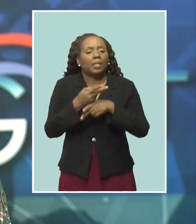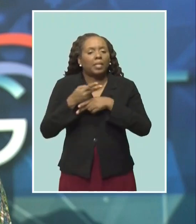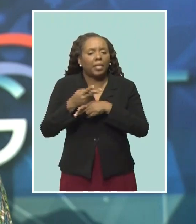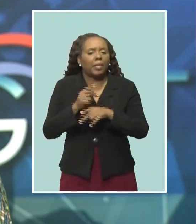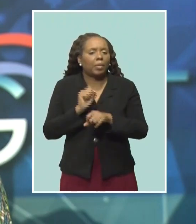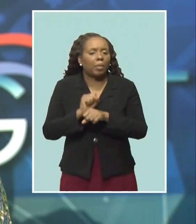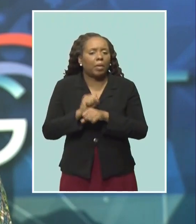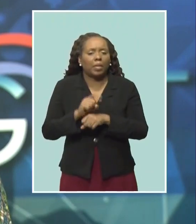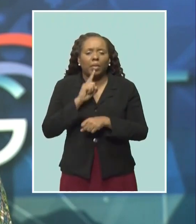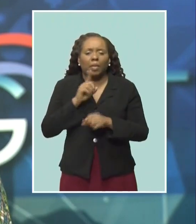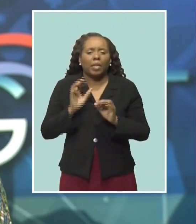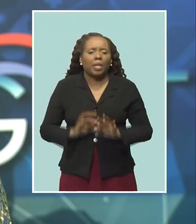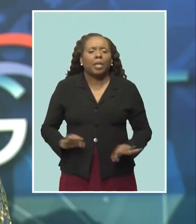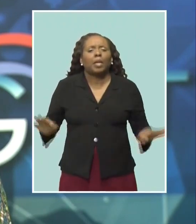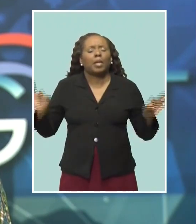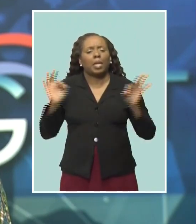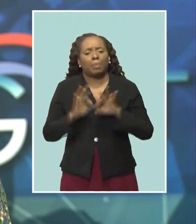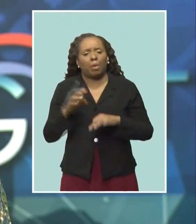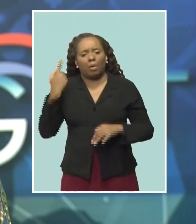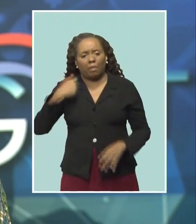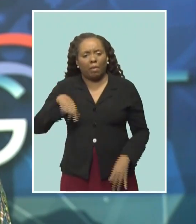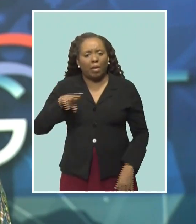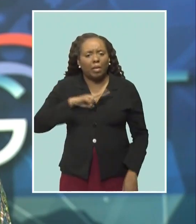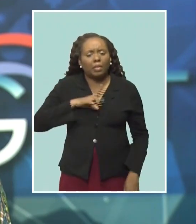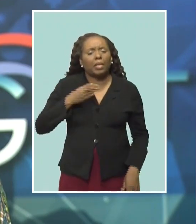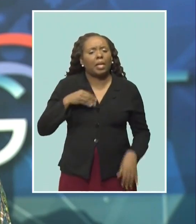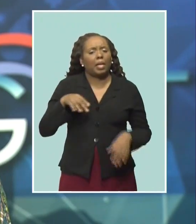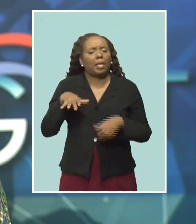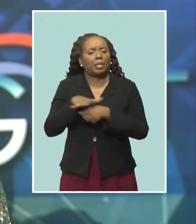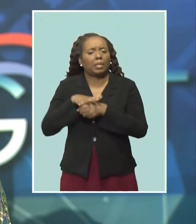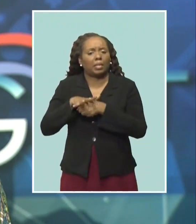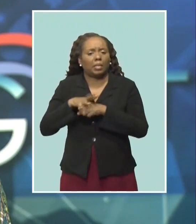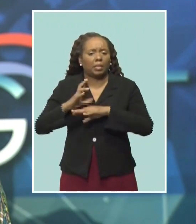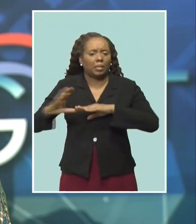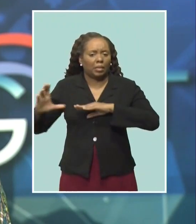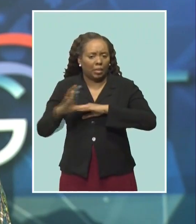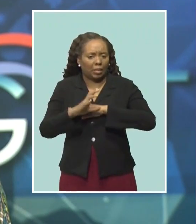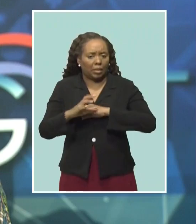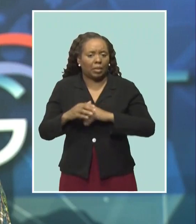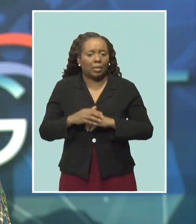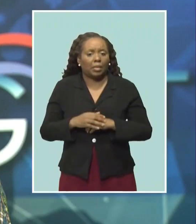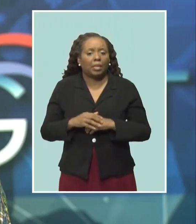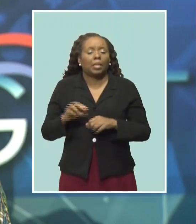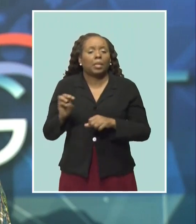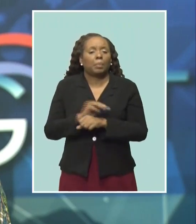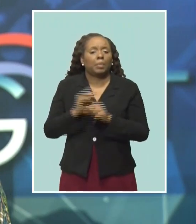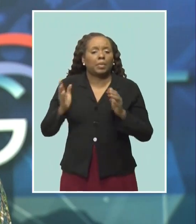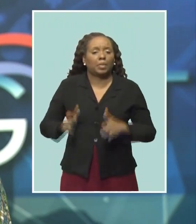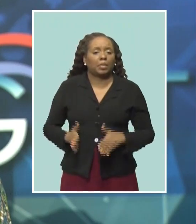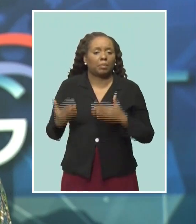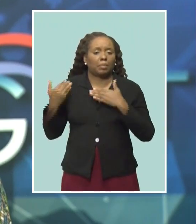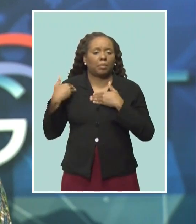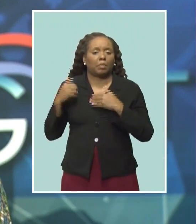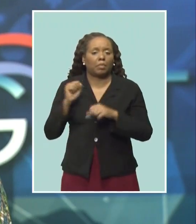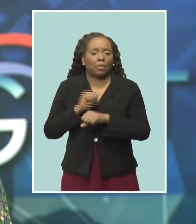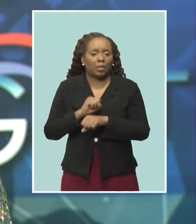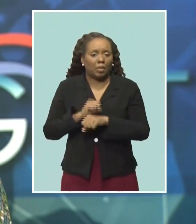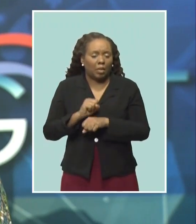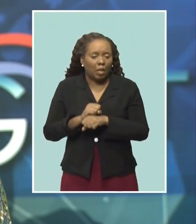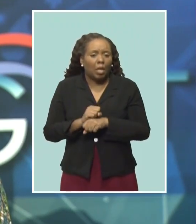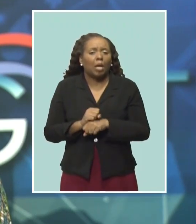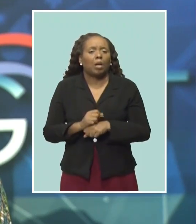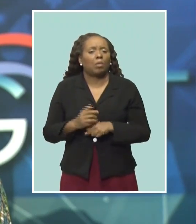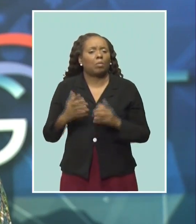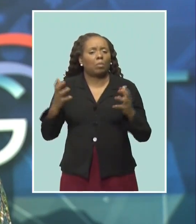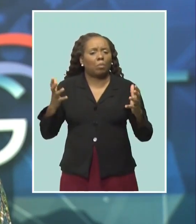region. Minister of Labour, Social Security and the Third Sector, Colin Jordan, on the second International Day of Care and Support,